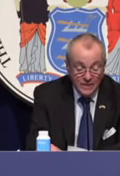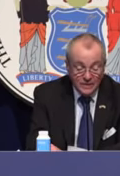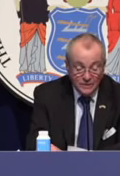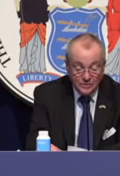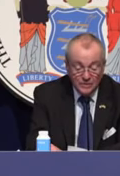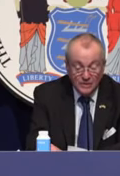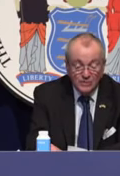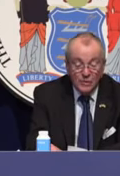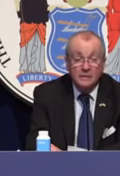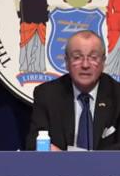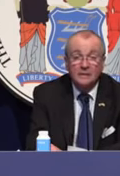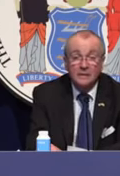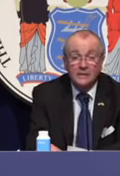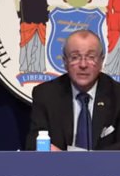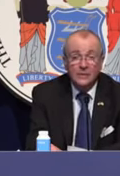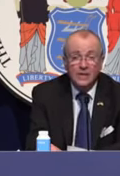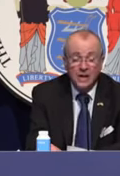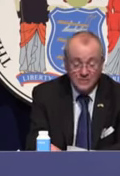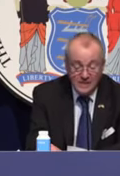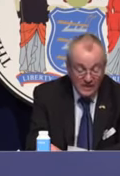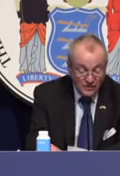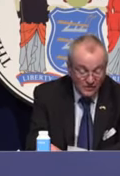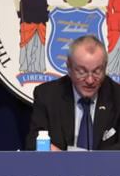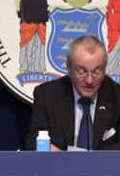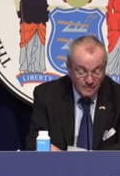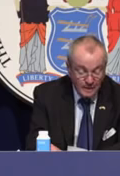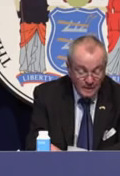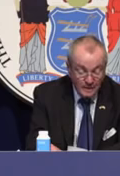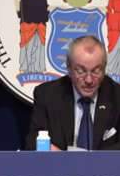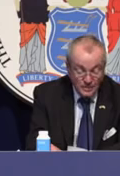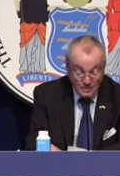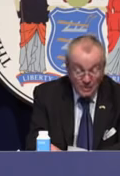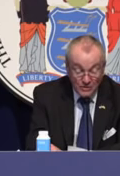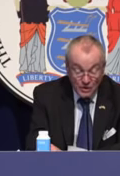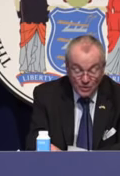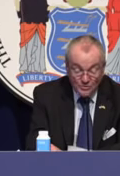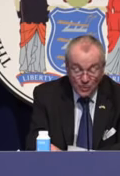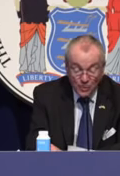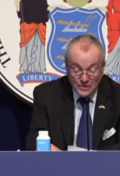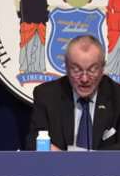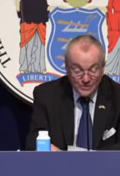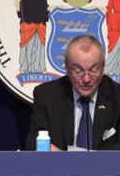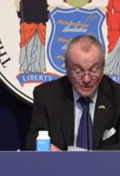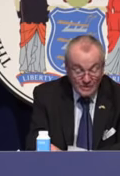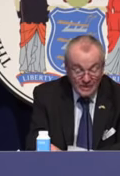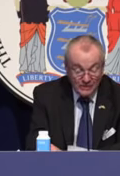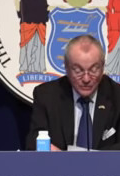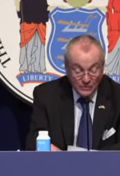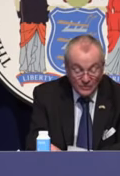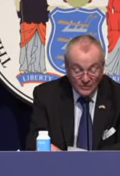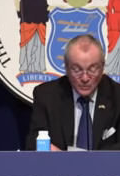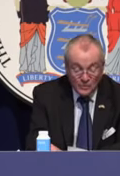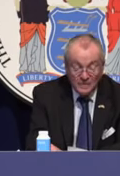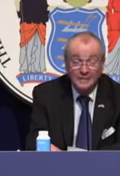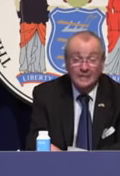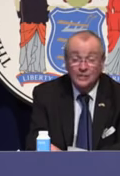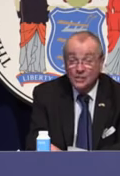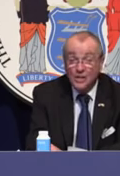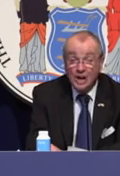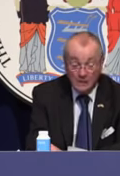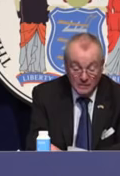of the International Community of Women Living with HIV/AIDS. She was a member of numerous boards, councils, and committees, and was the first